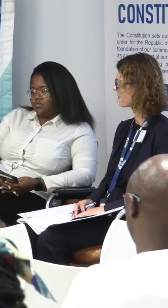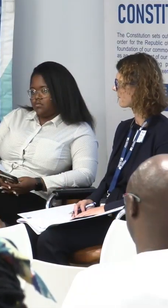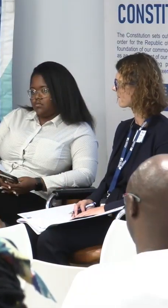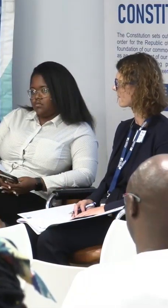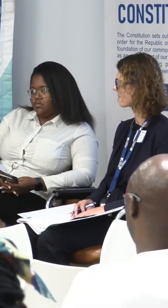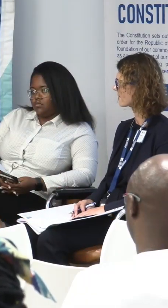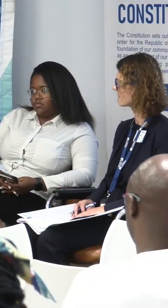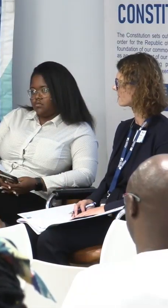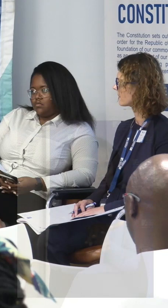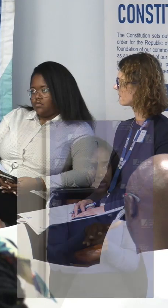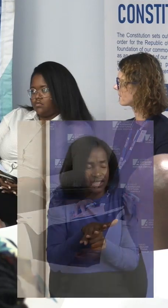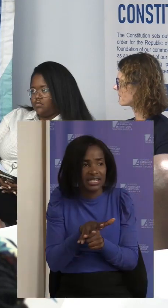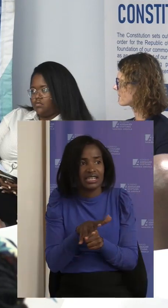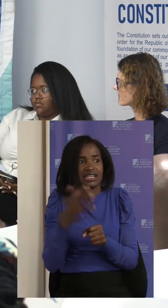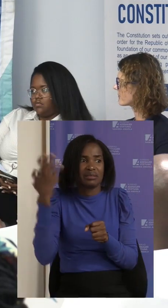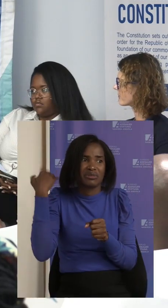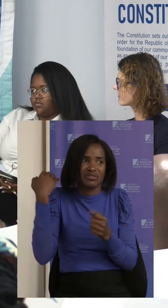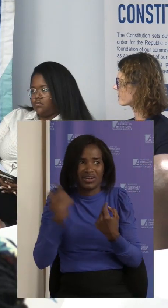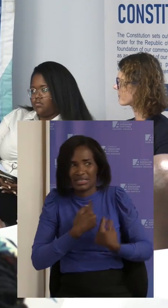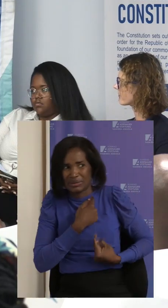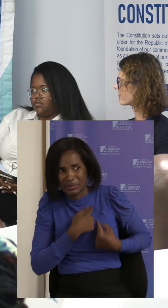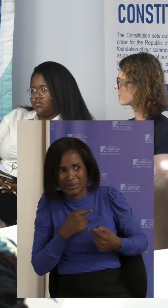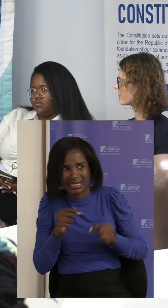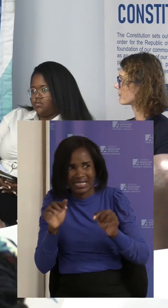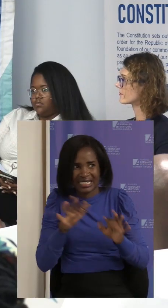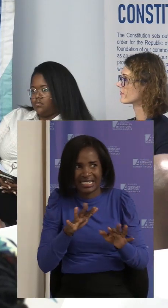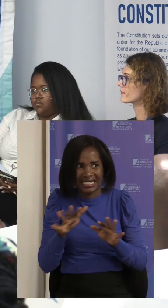the pain that we went through has